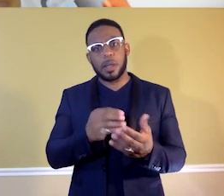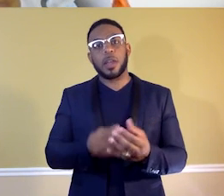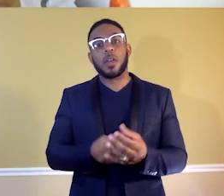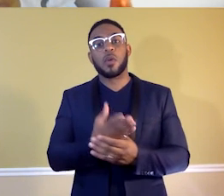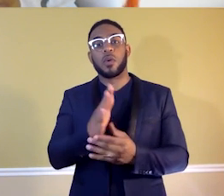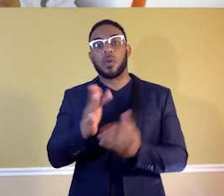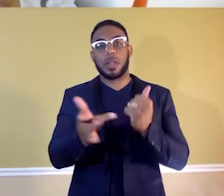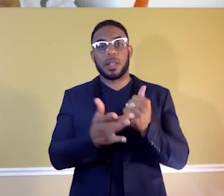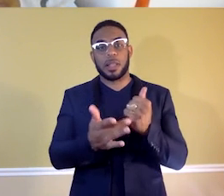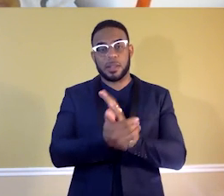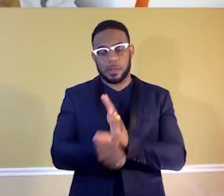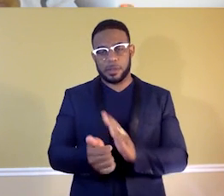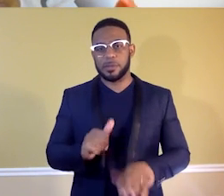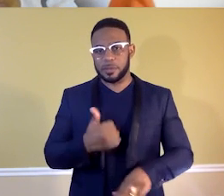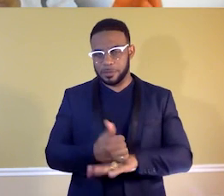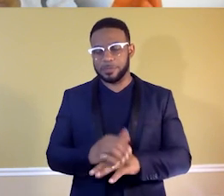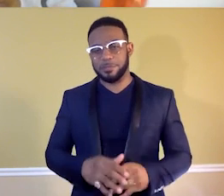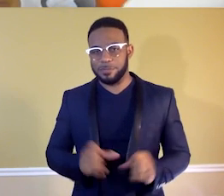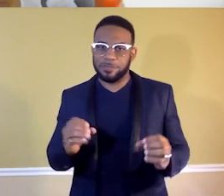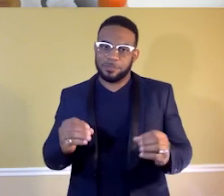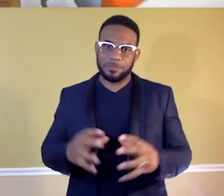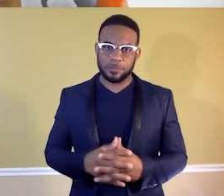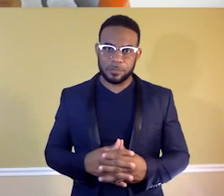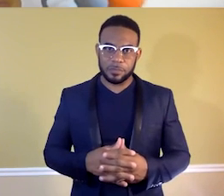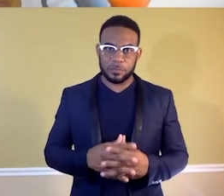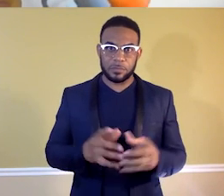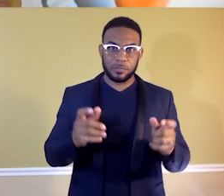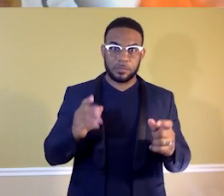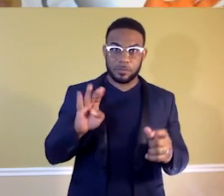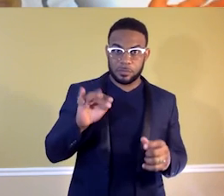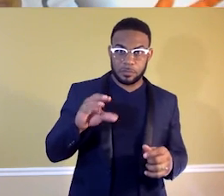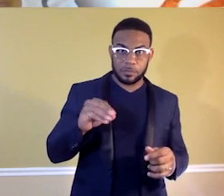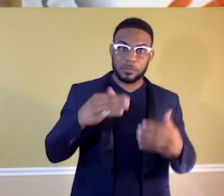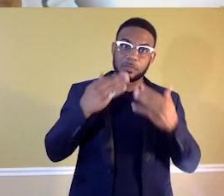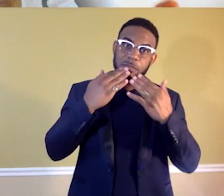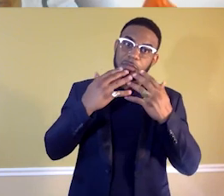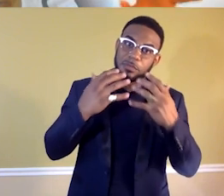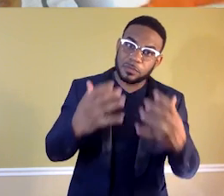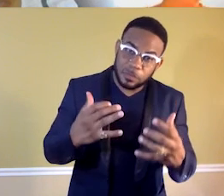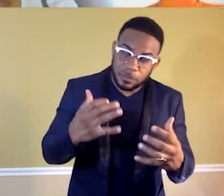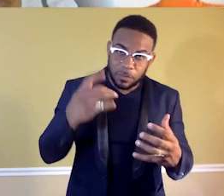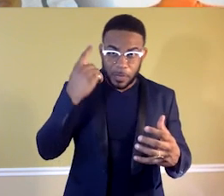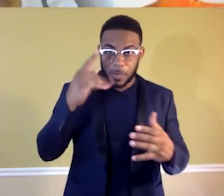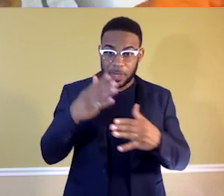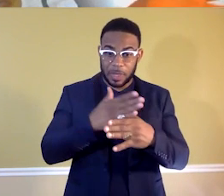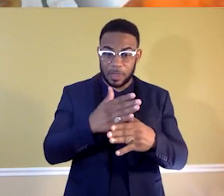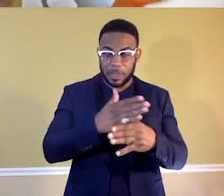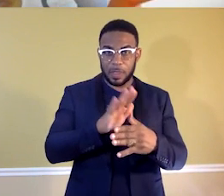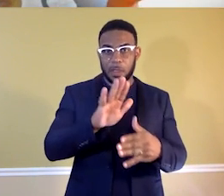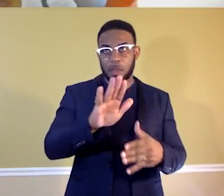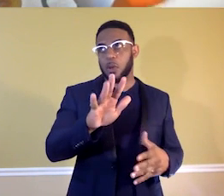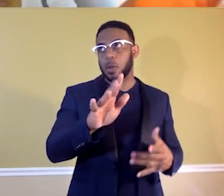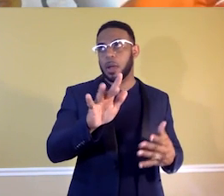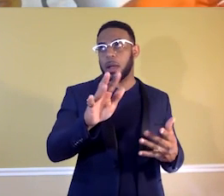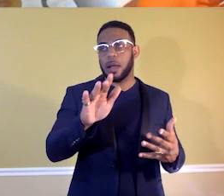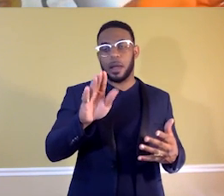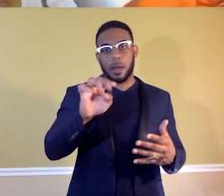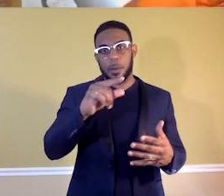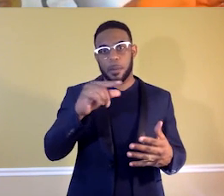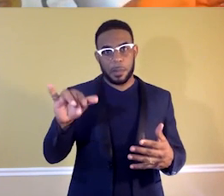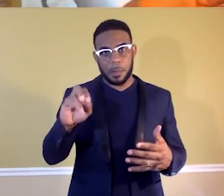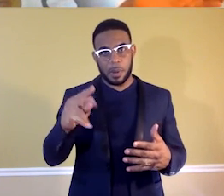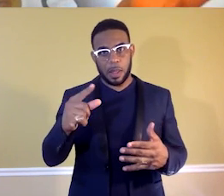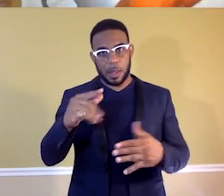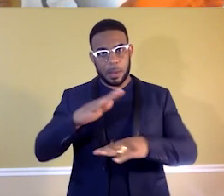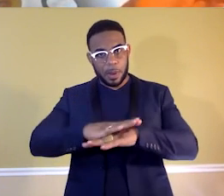grow your technical skill set. So, Banjo, thank you so much for sharing your blogging